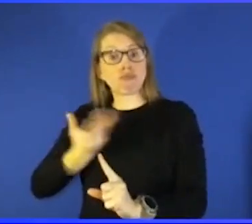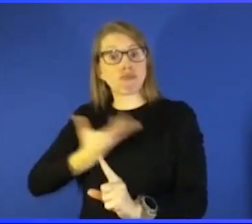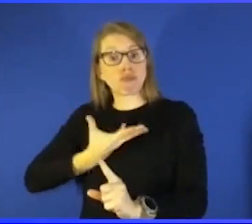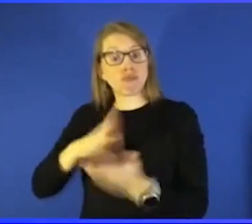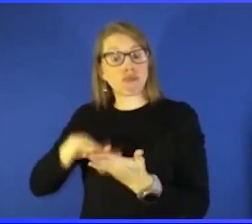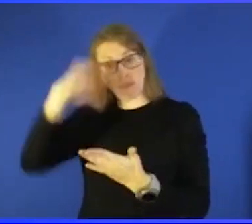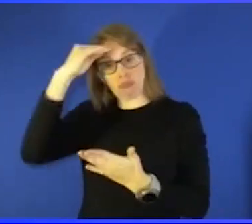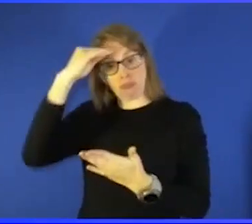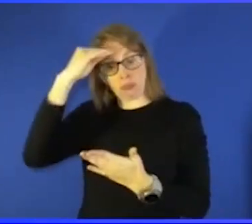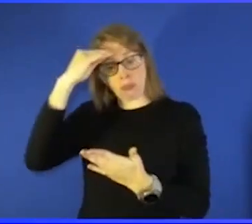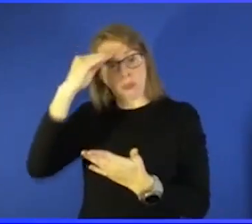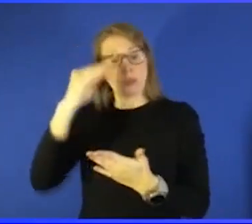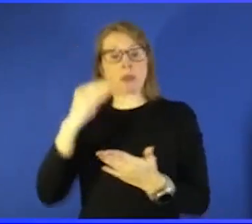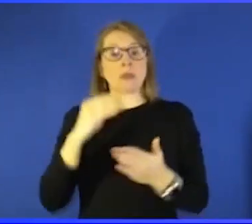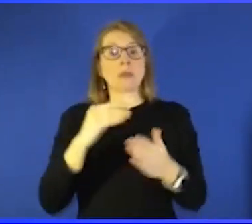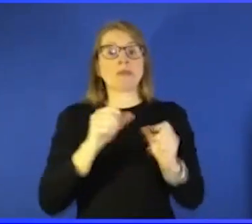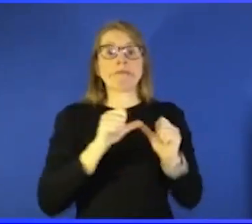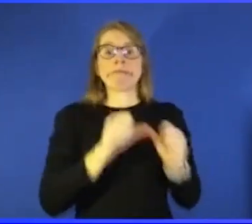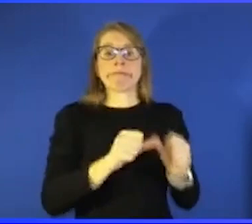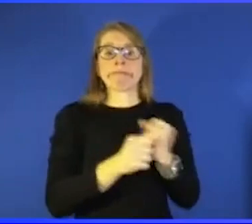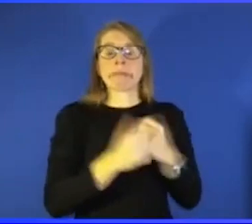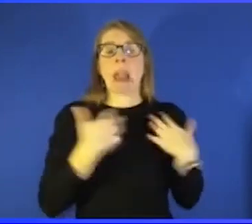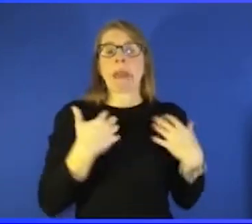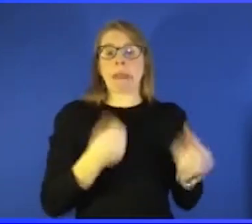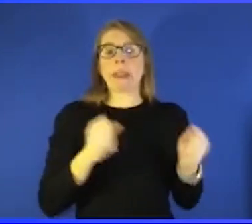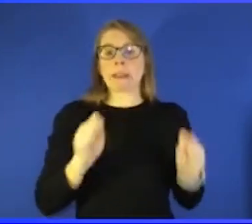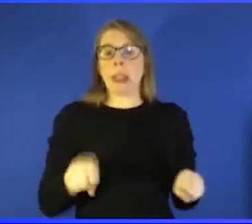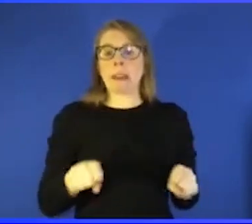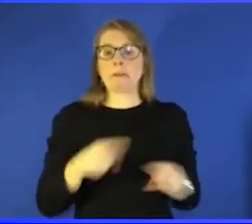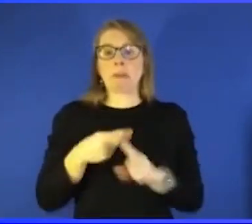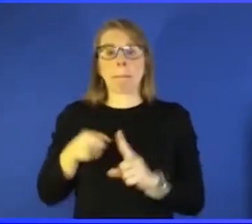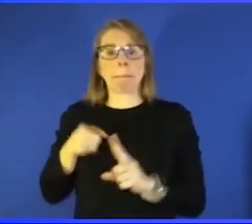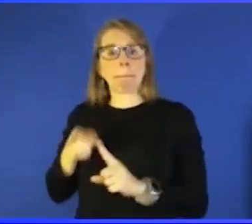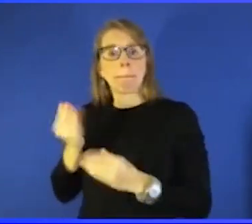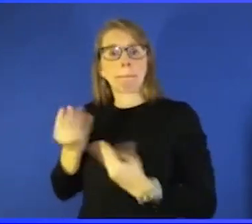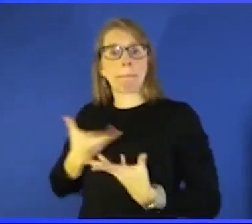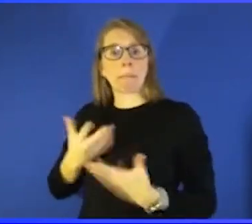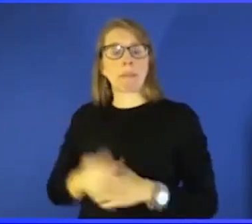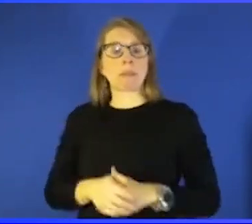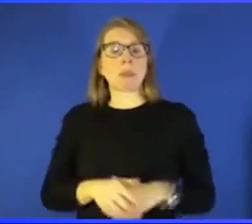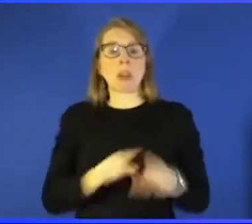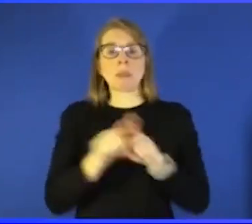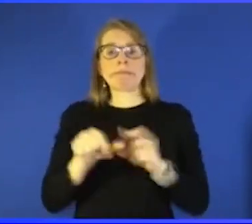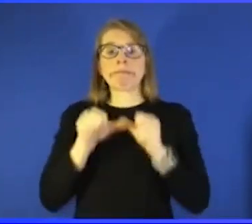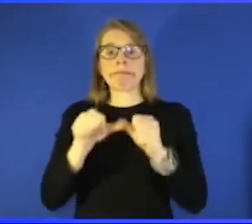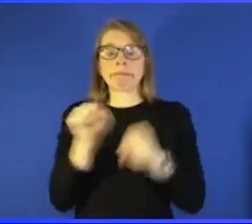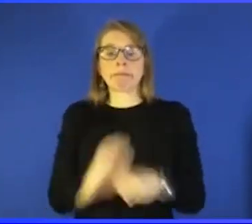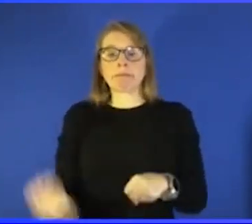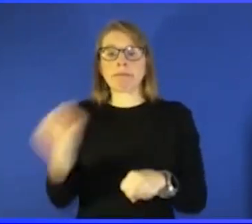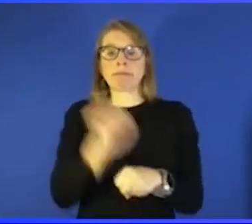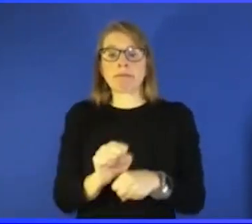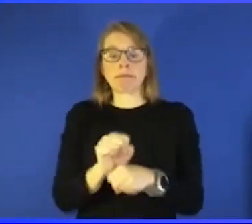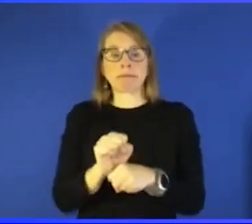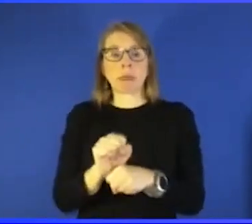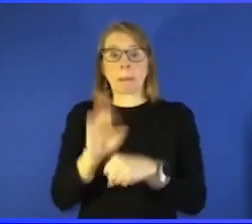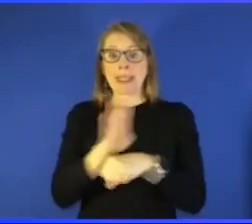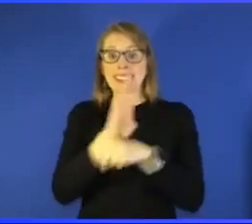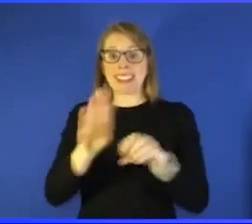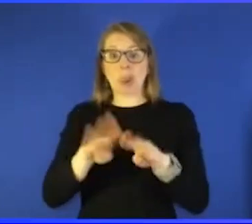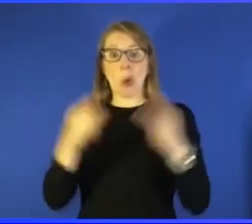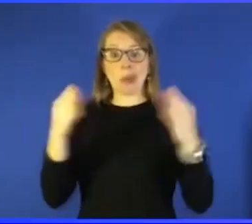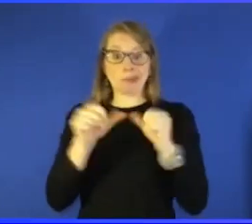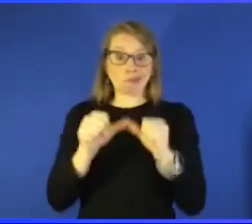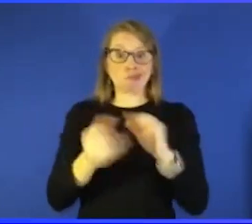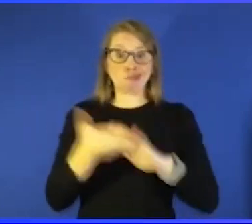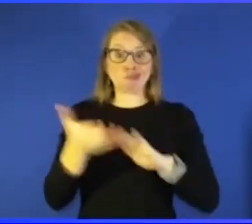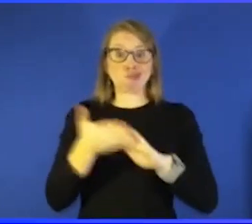the ability to stay healthy. And what that means is continuing to be able to work and keep places of business open. Again,